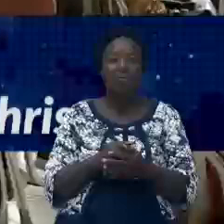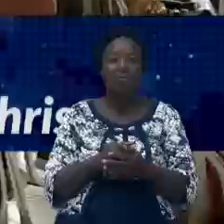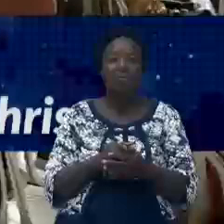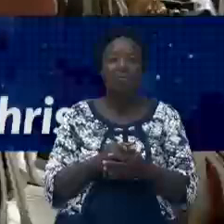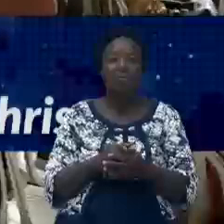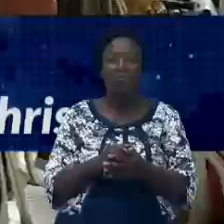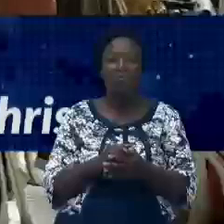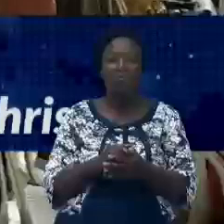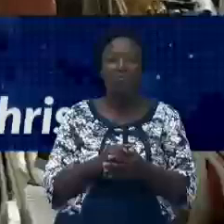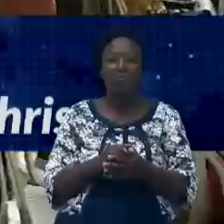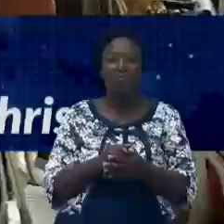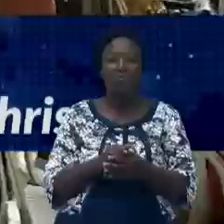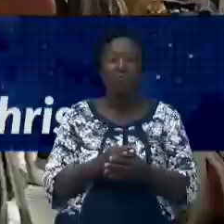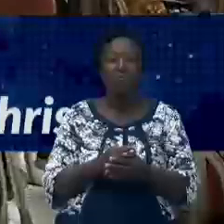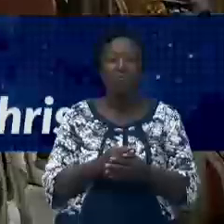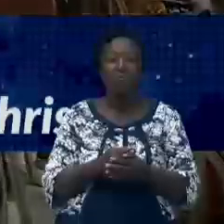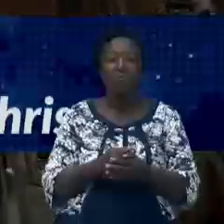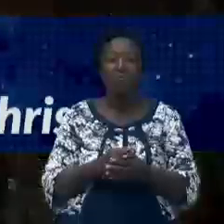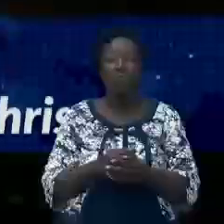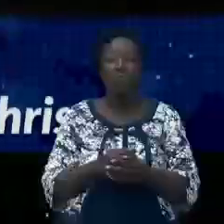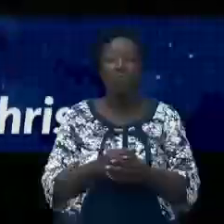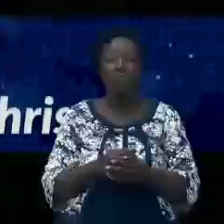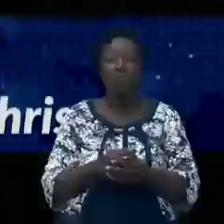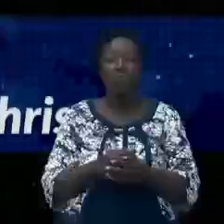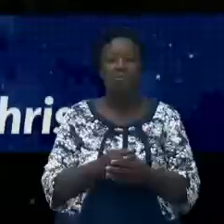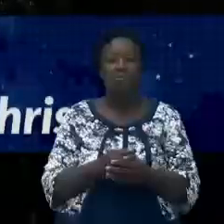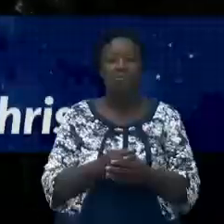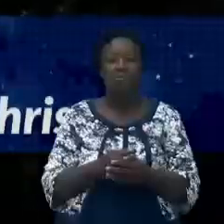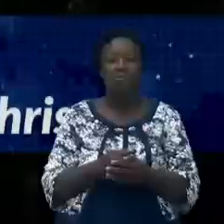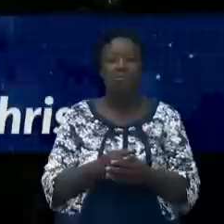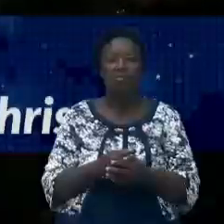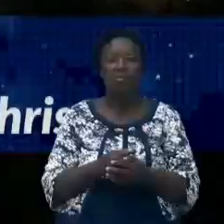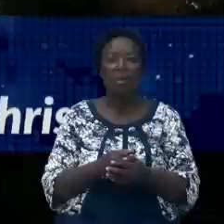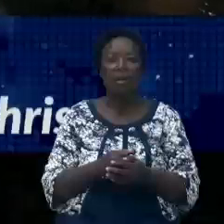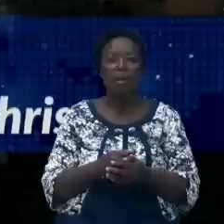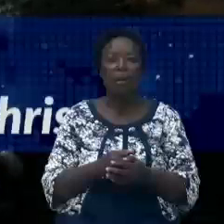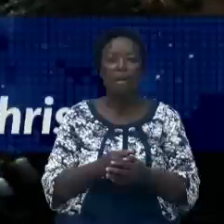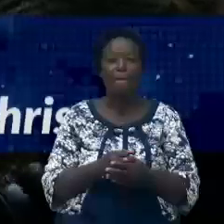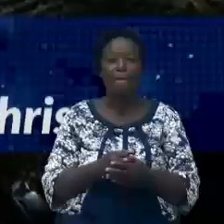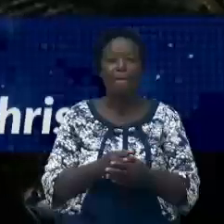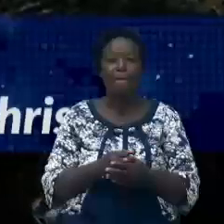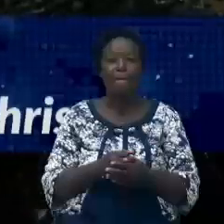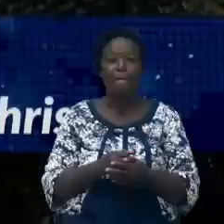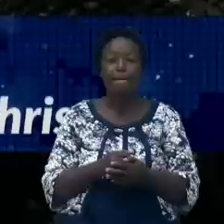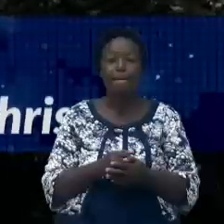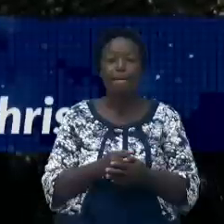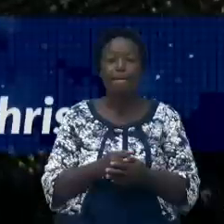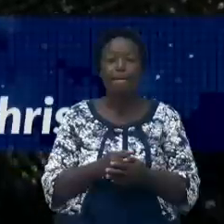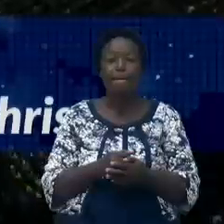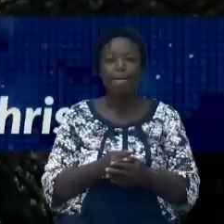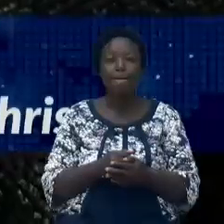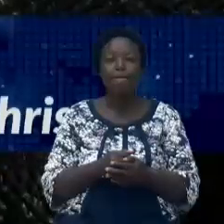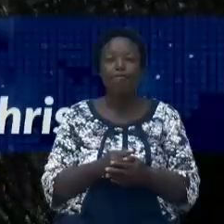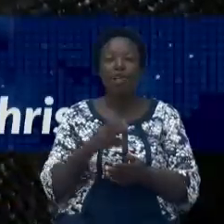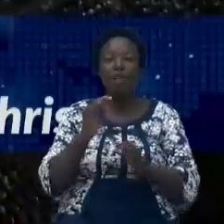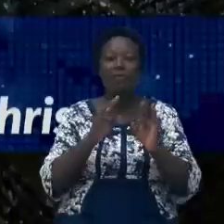you're collecting the slips. Check up to be sure everything is complete so we'll be able to contact them.